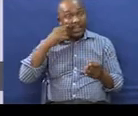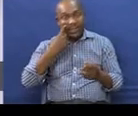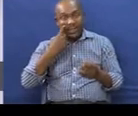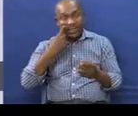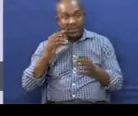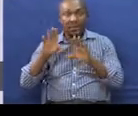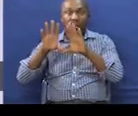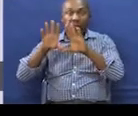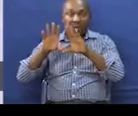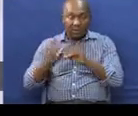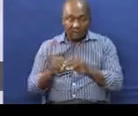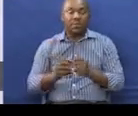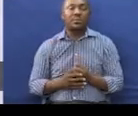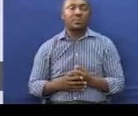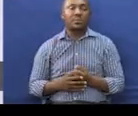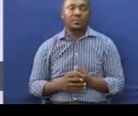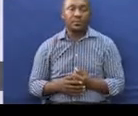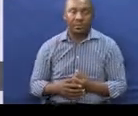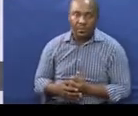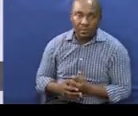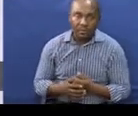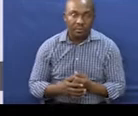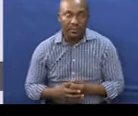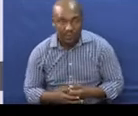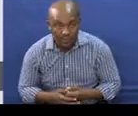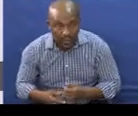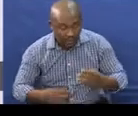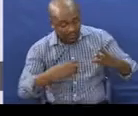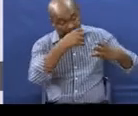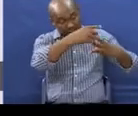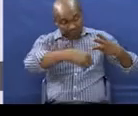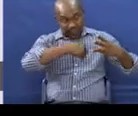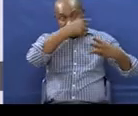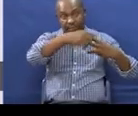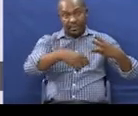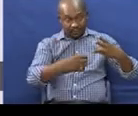Starch, reducing sugar, non-reducing sugar, protein, and lipid.